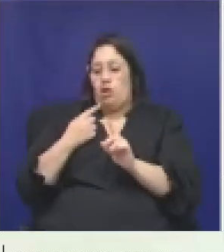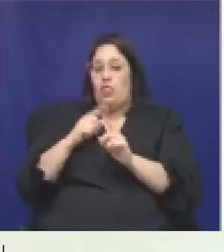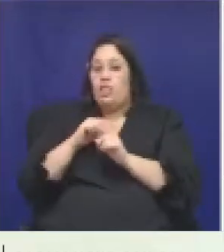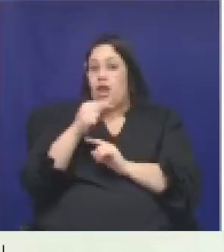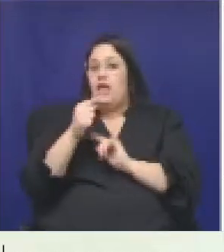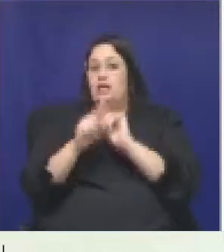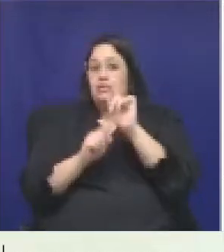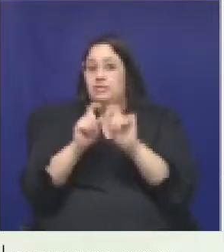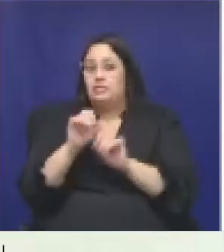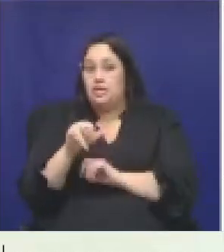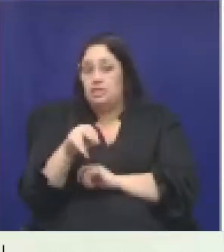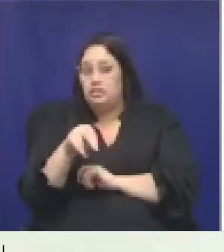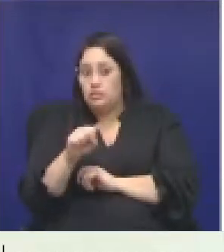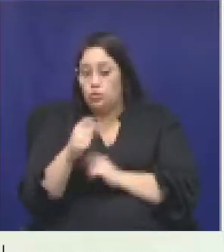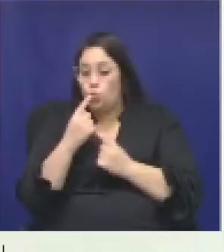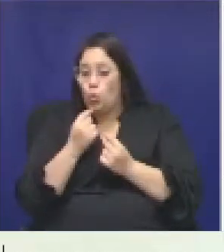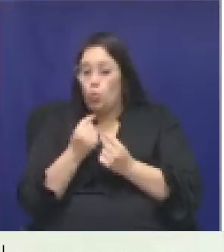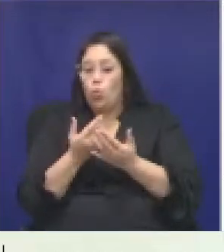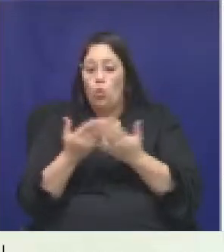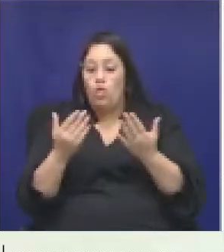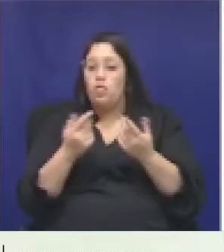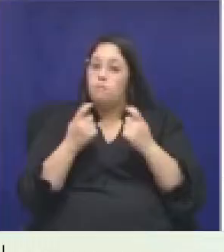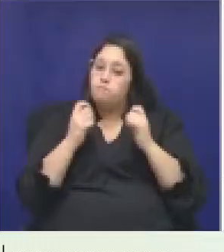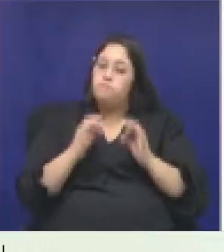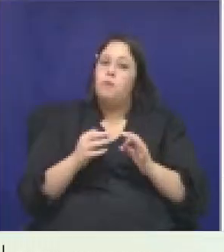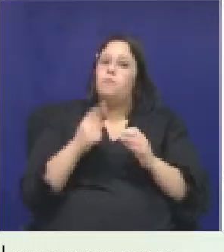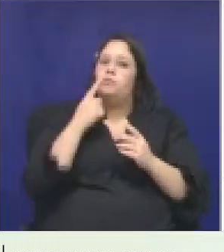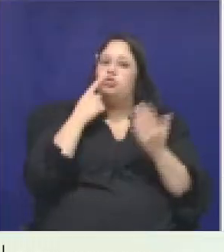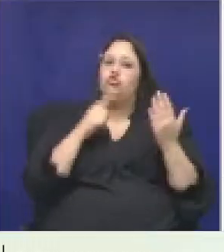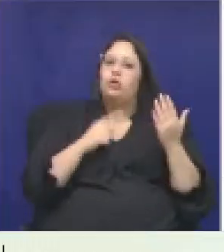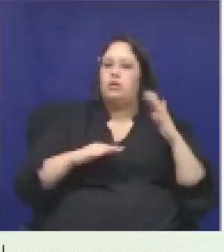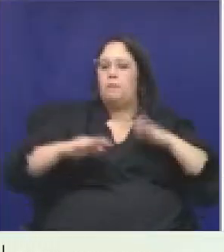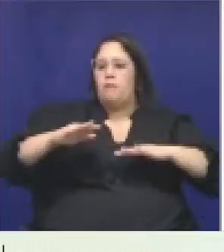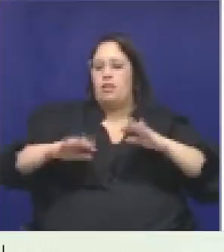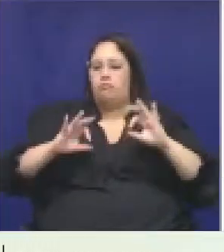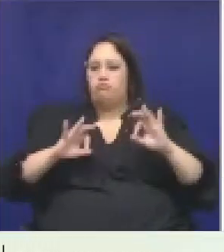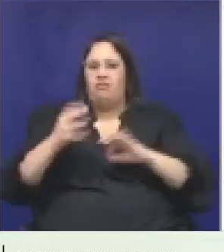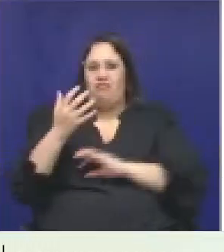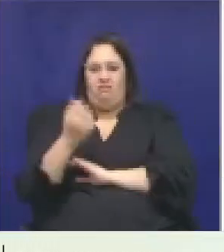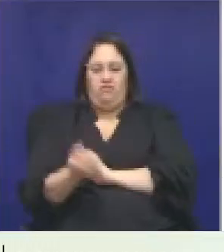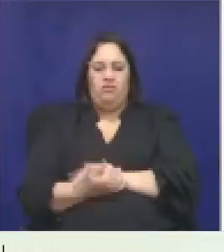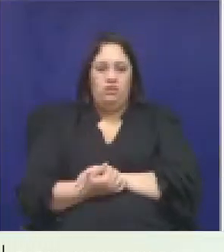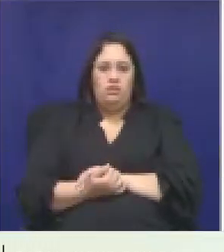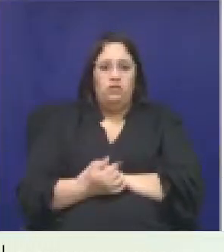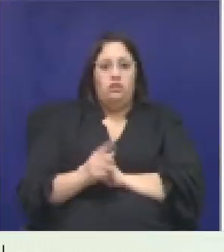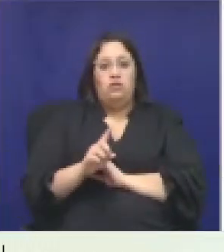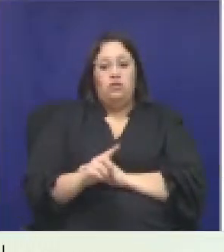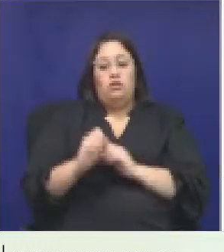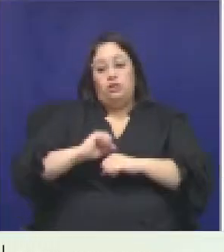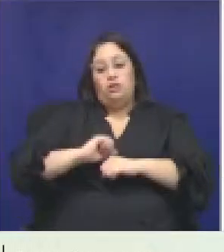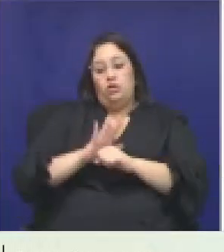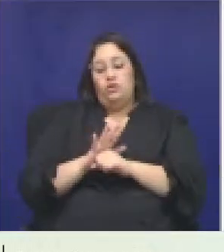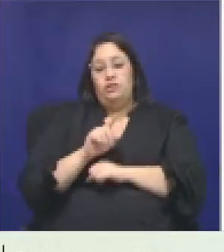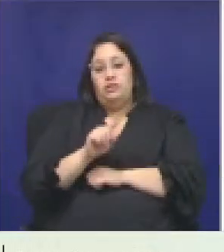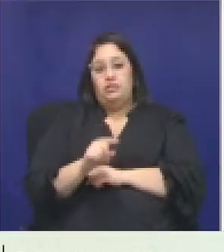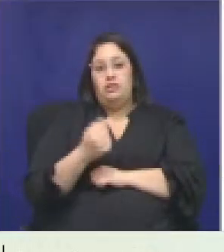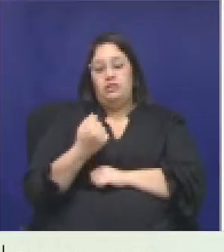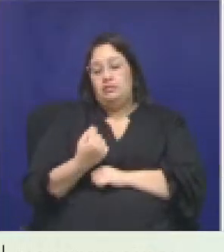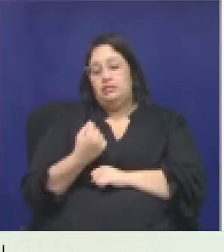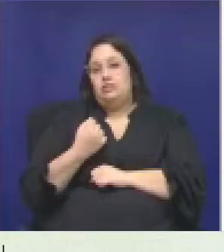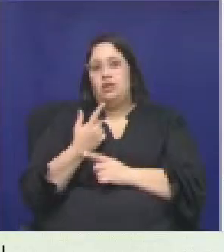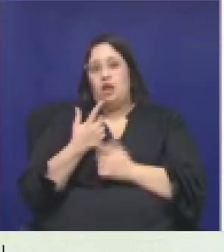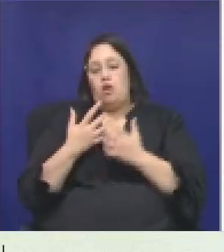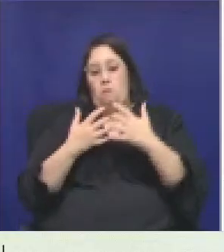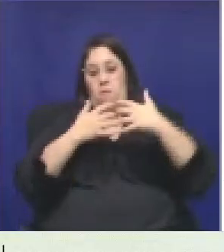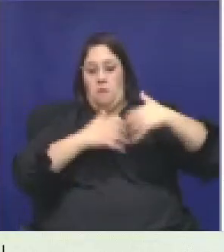is undertaken with as many useful checks and balances as possible. While the COVID-19 pandemic was a